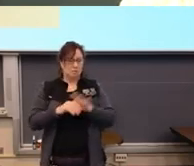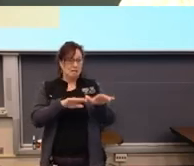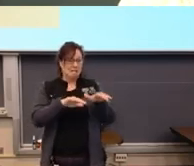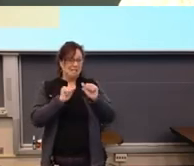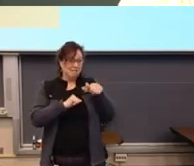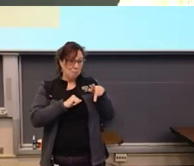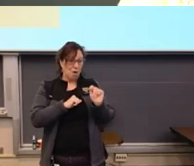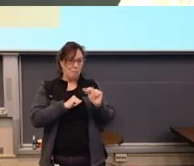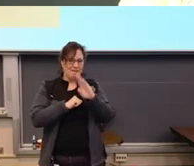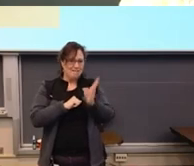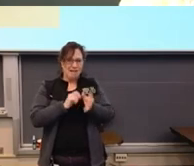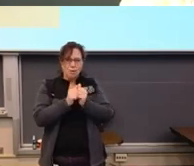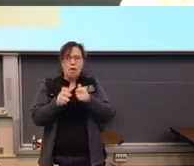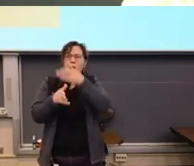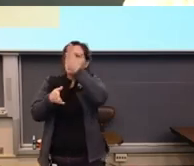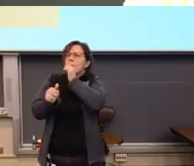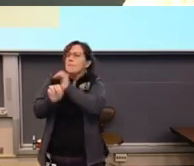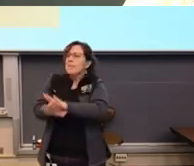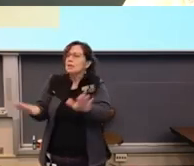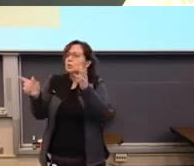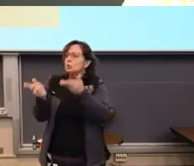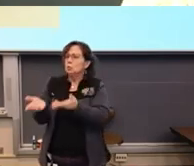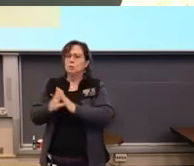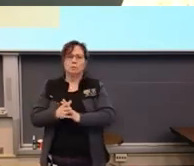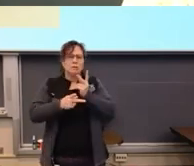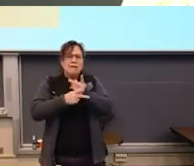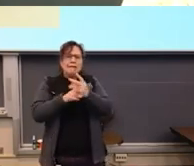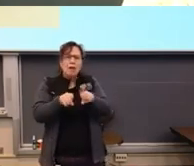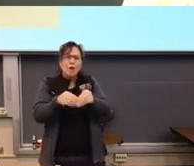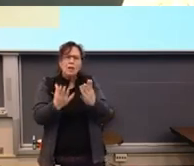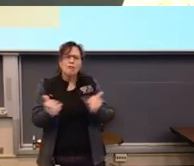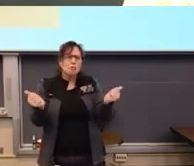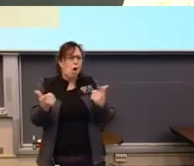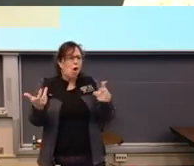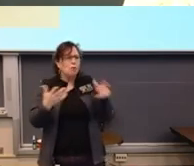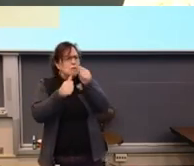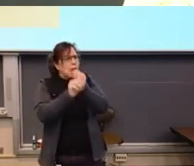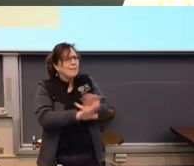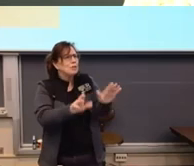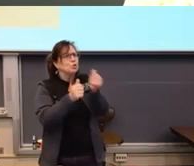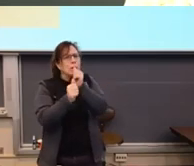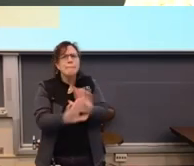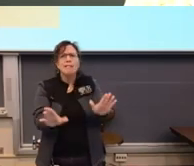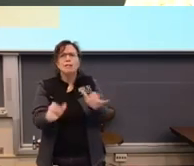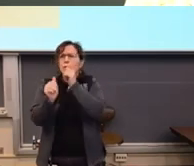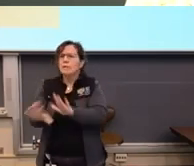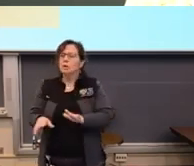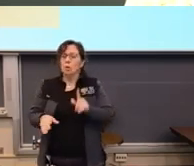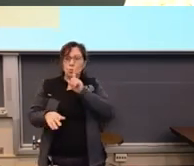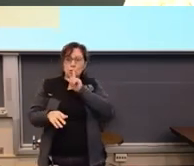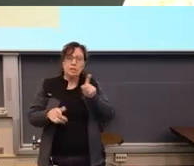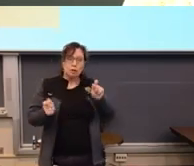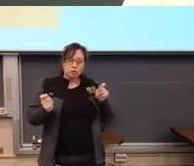little apartment without him saying, God bless you, and to all of his caregivers. It's been a really dramatic